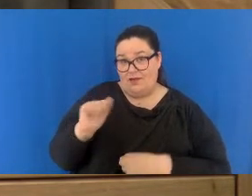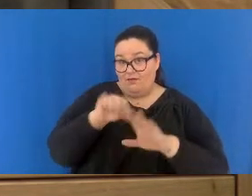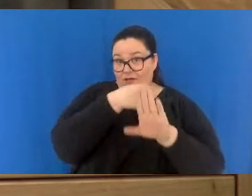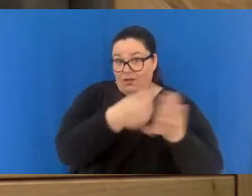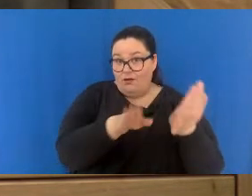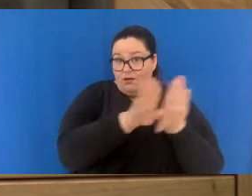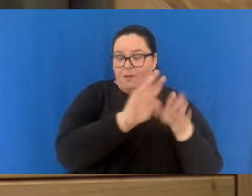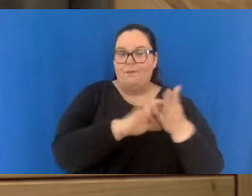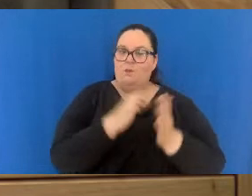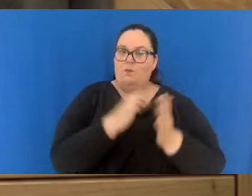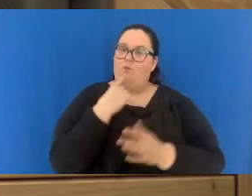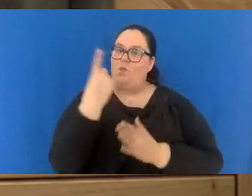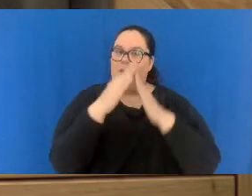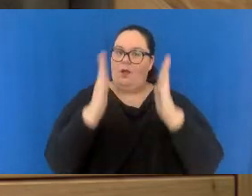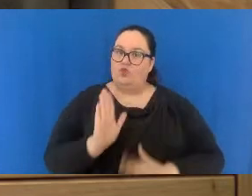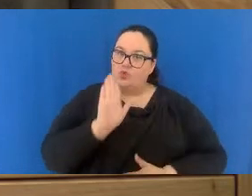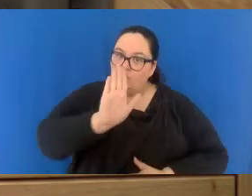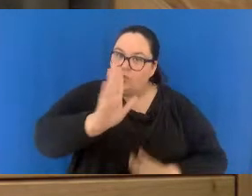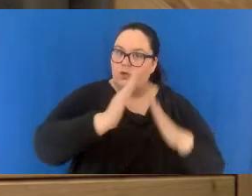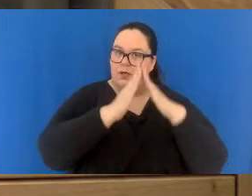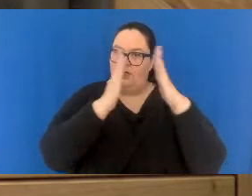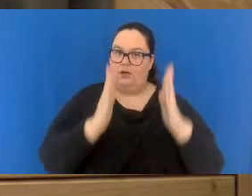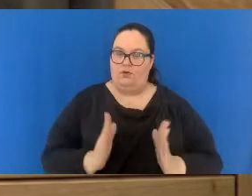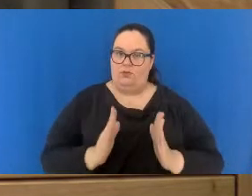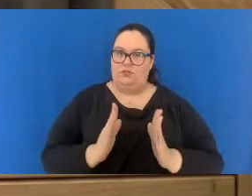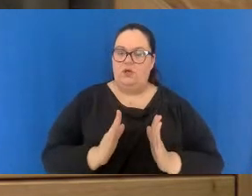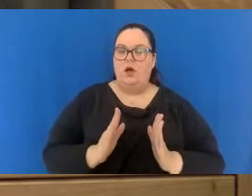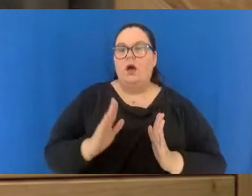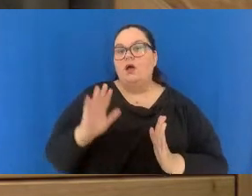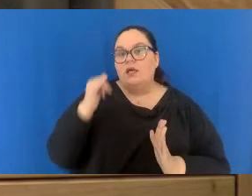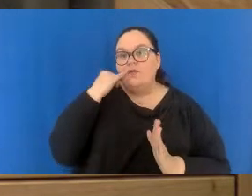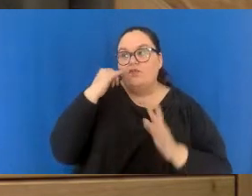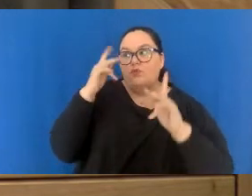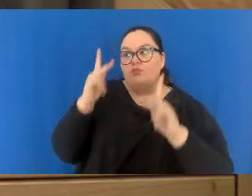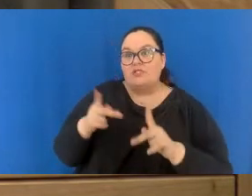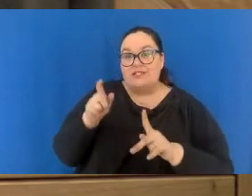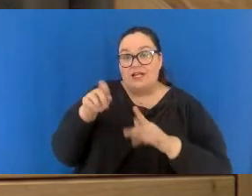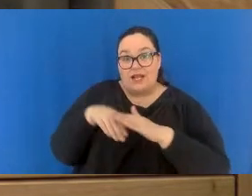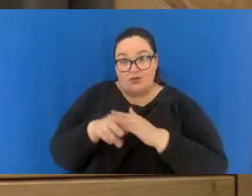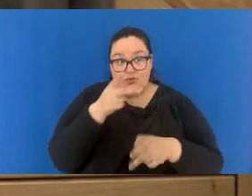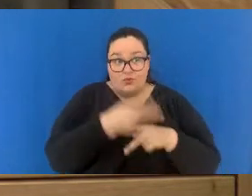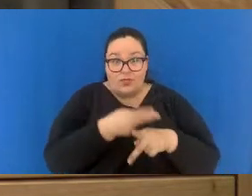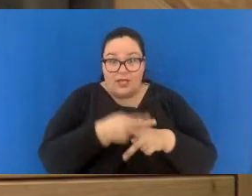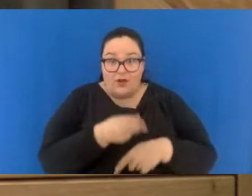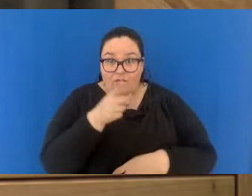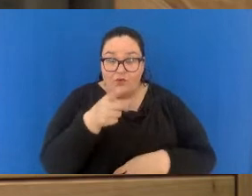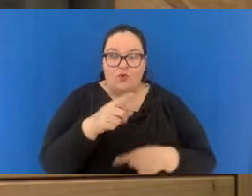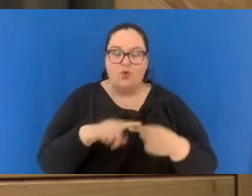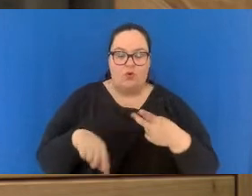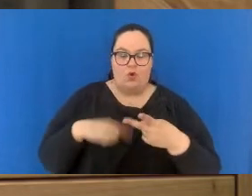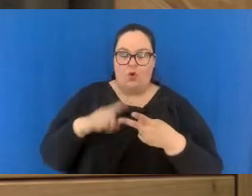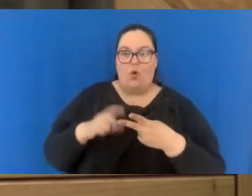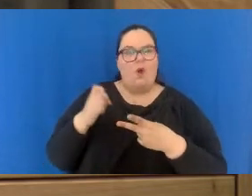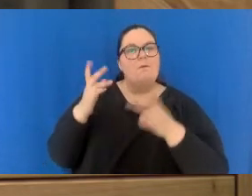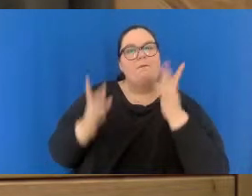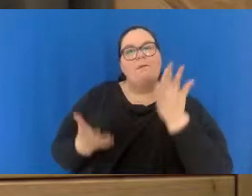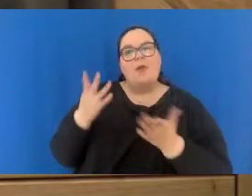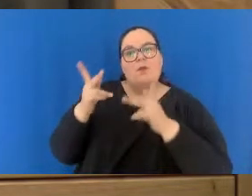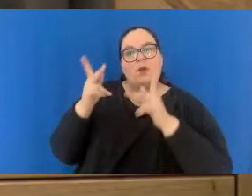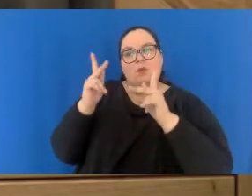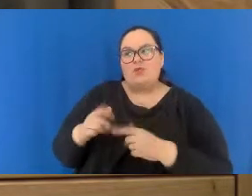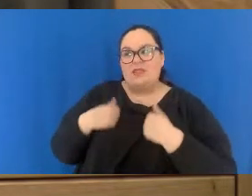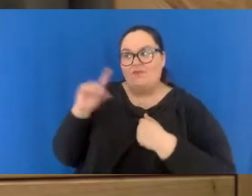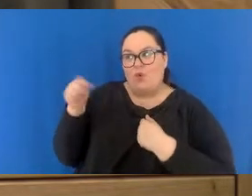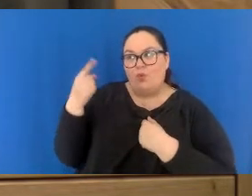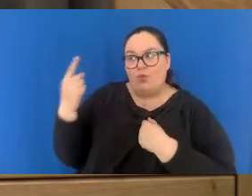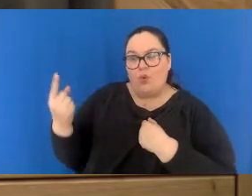single household bubble, which may be extended to include a caregiver, a family member who needs support, or one other person